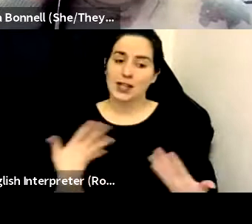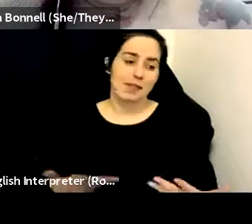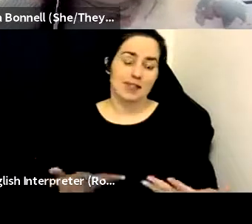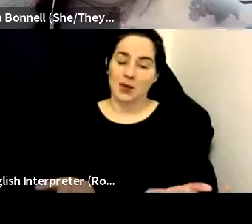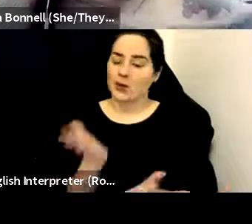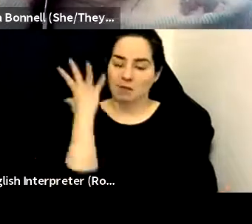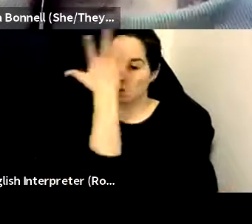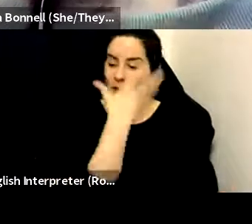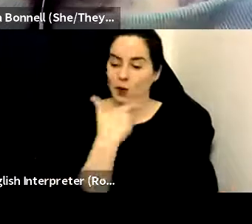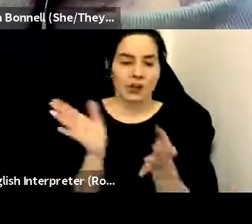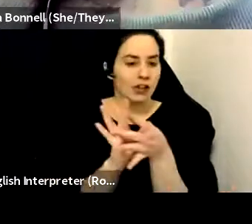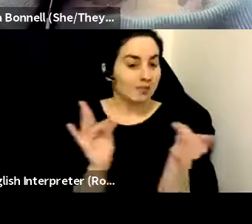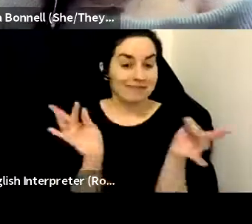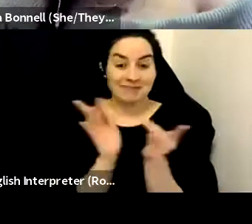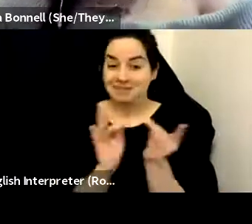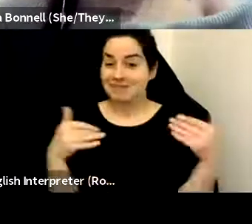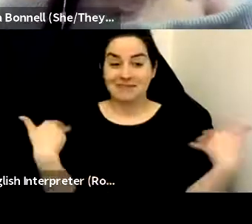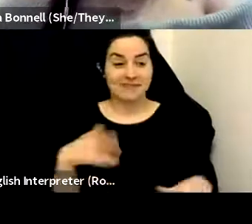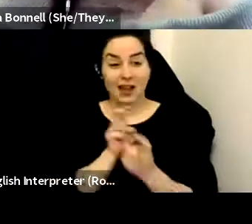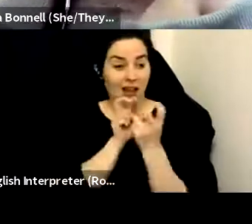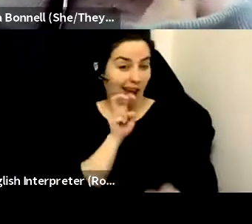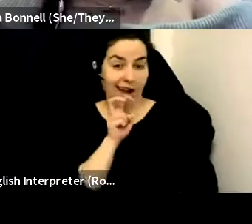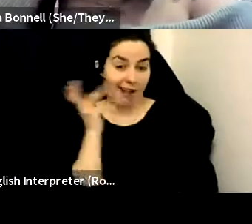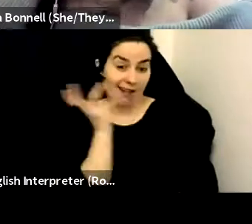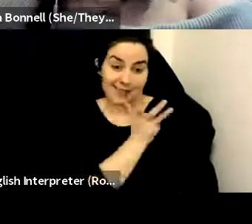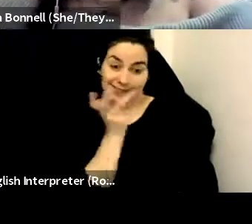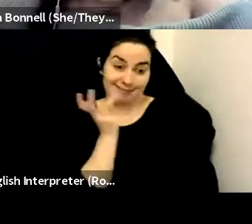eloquent and so amazing. And really,